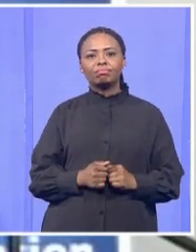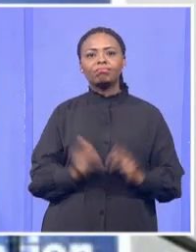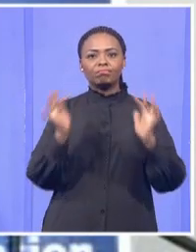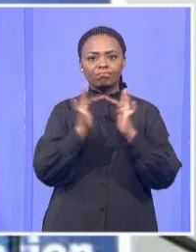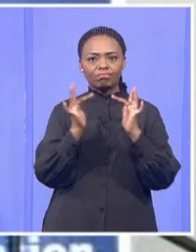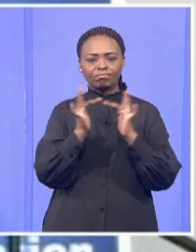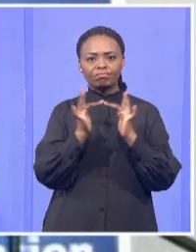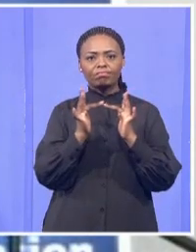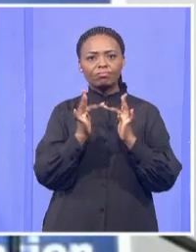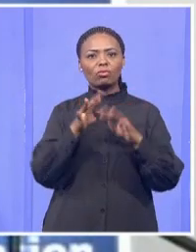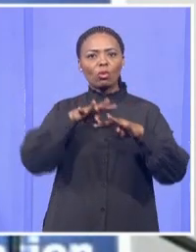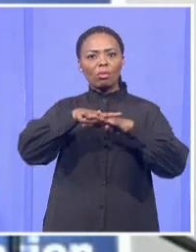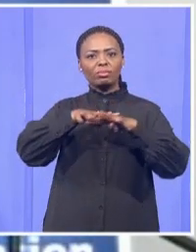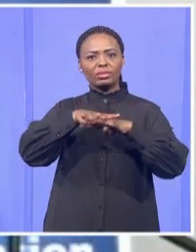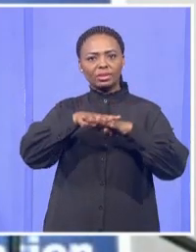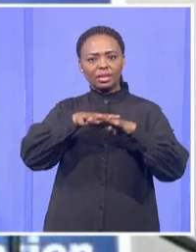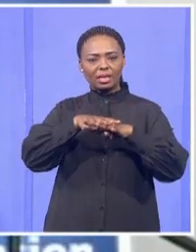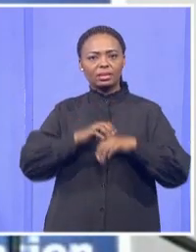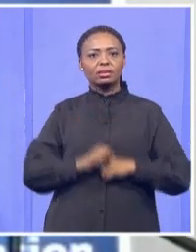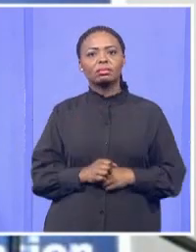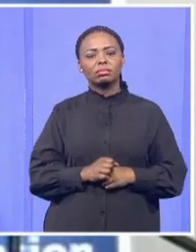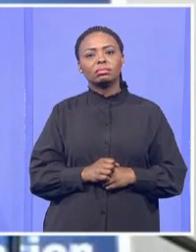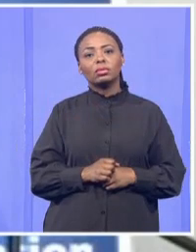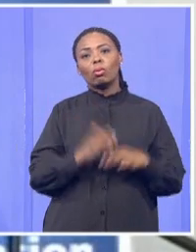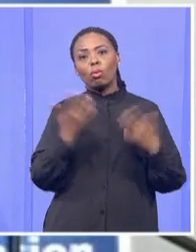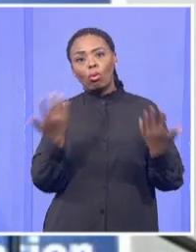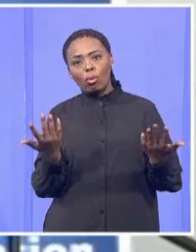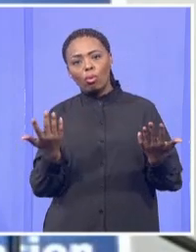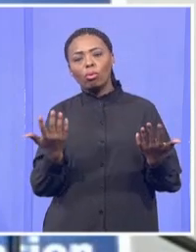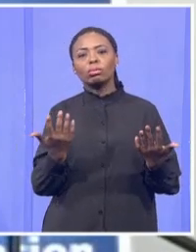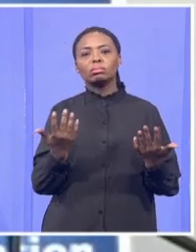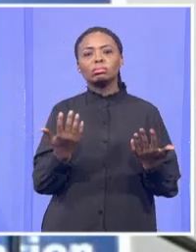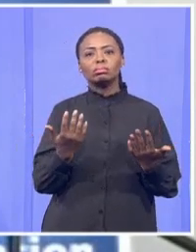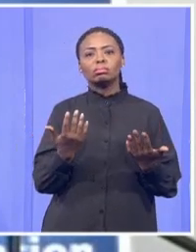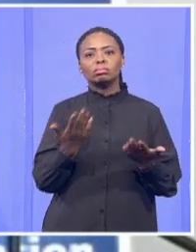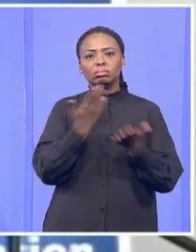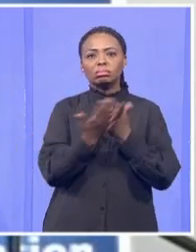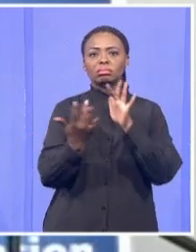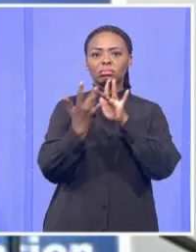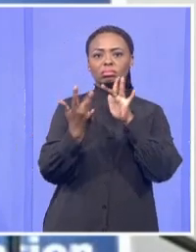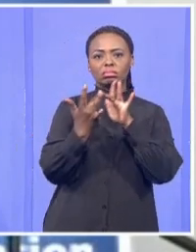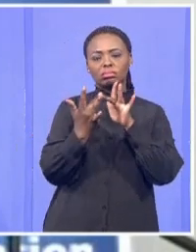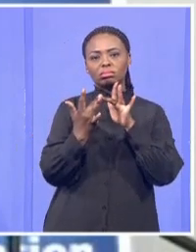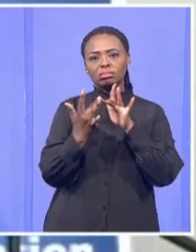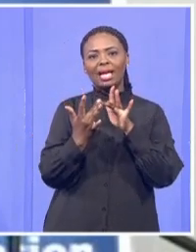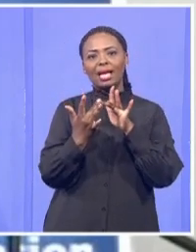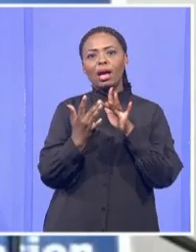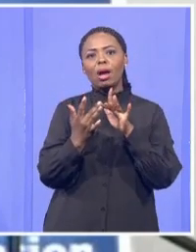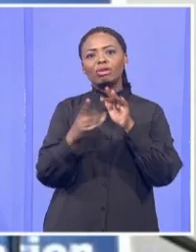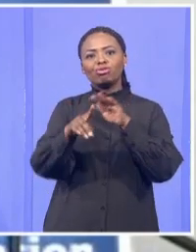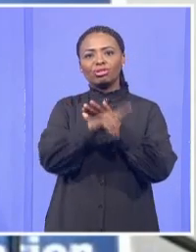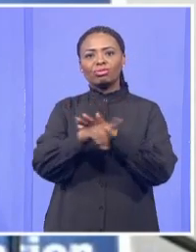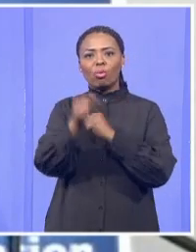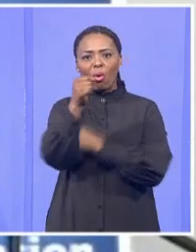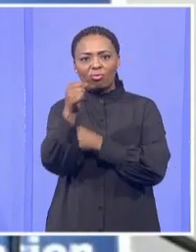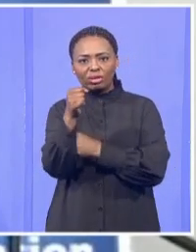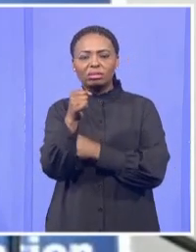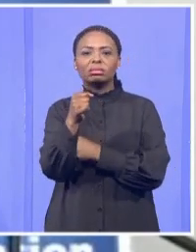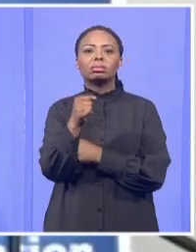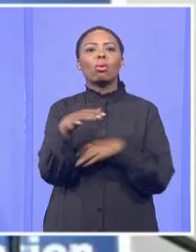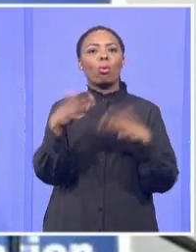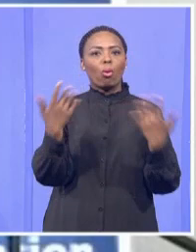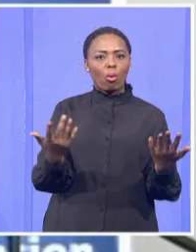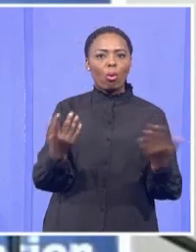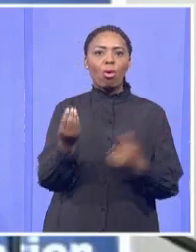our website. Secondly, contact us through our district office or through our WhatsApp